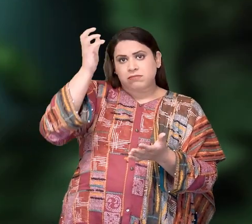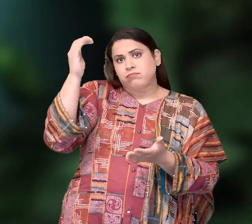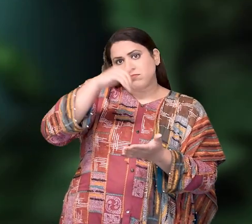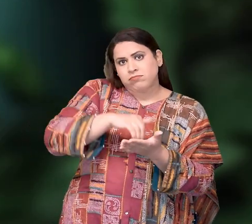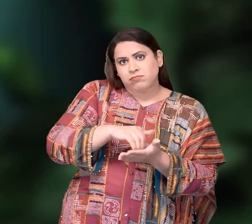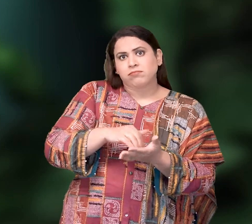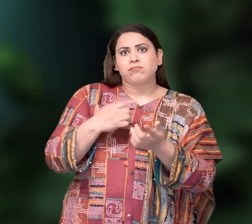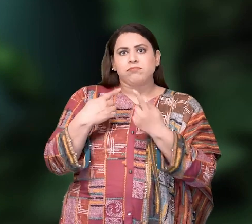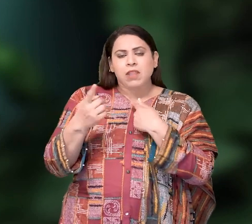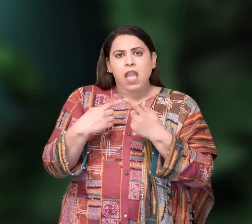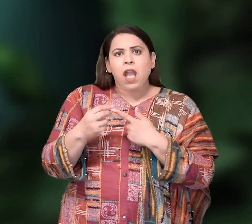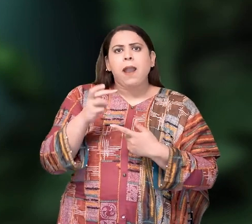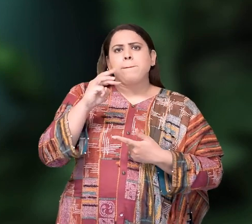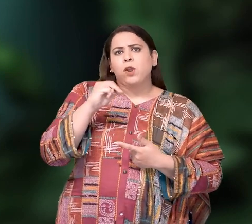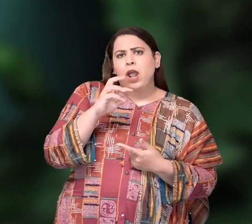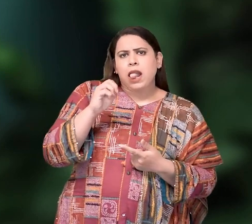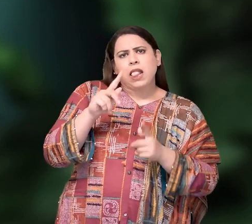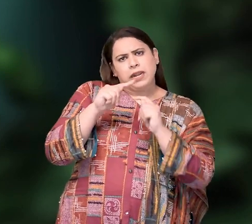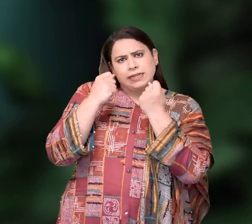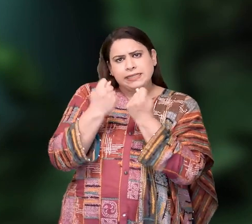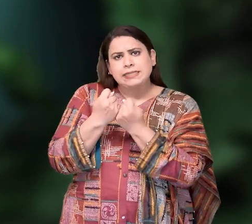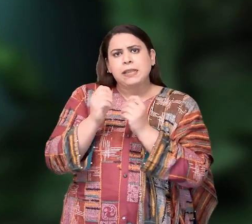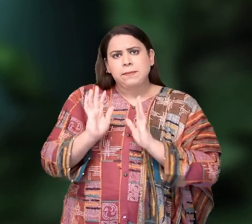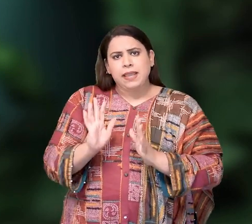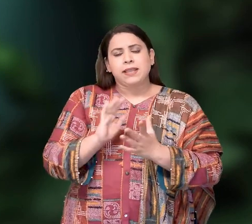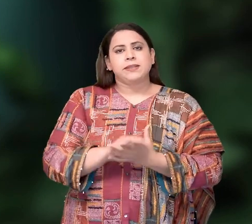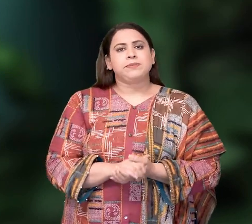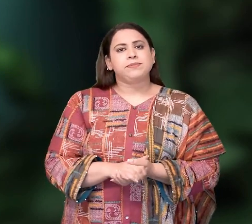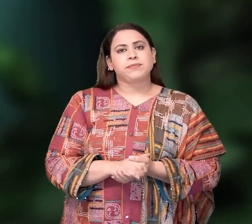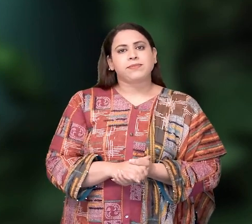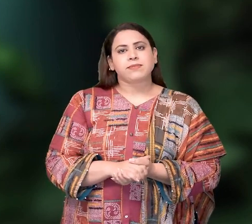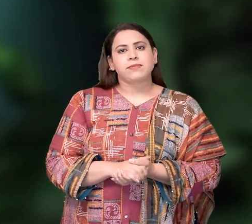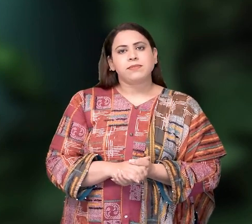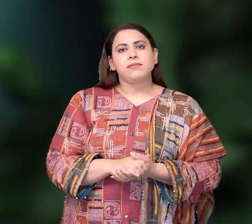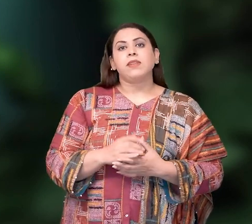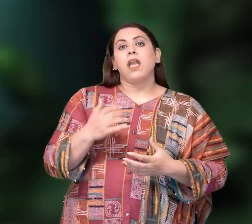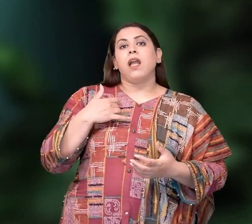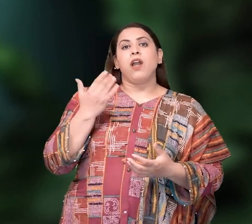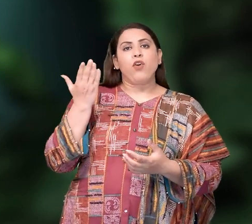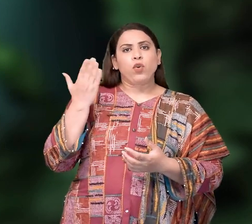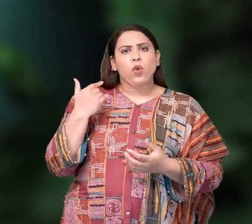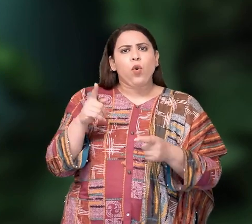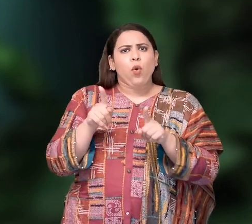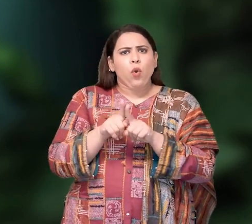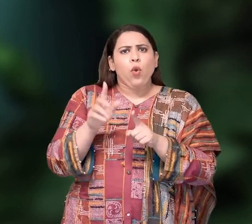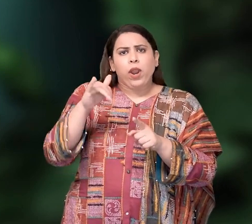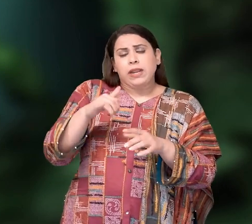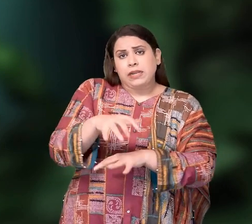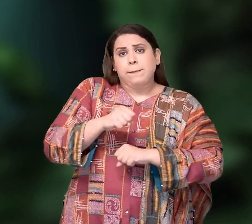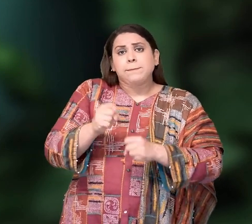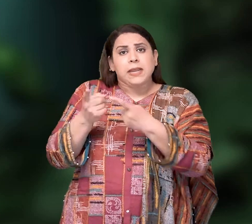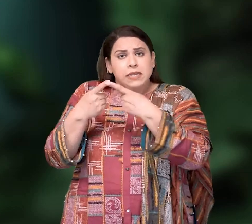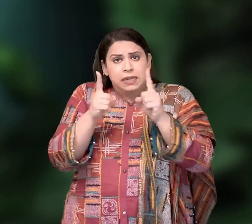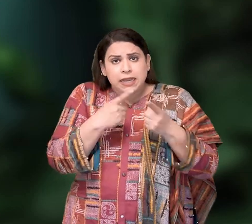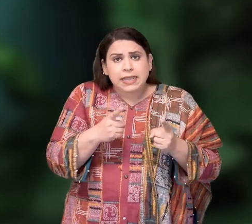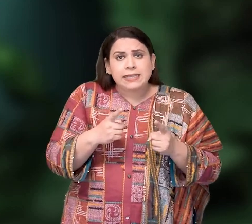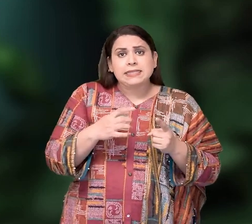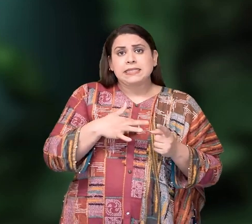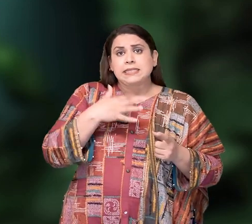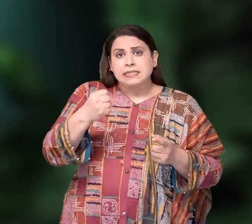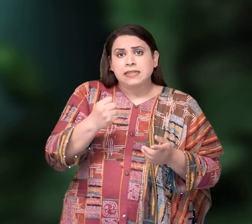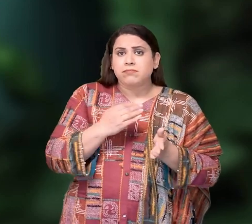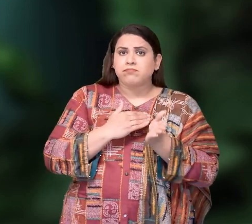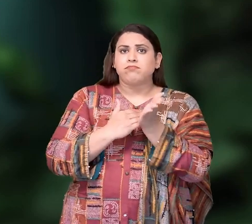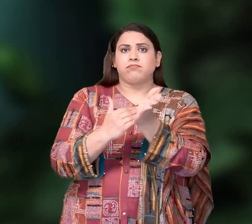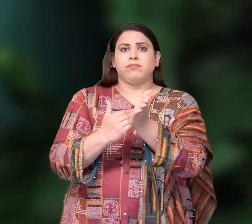greatly boosted the morale of me and my team, and hence we were able to meet many other dignitaries that were present